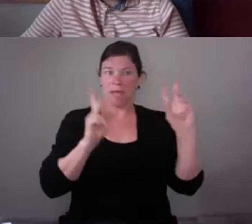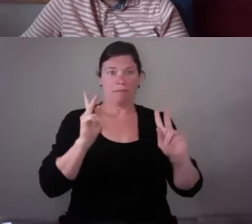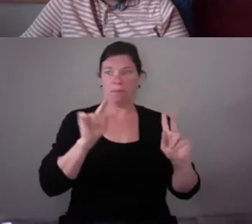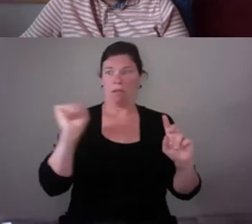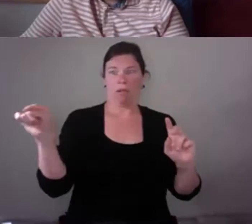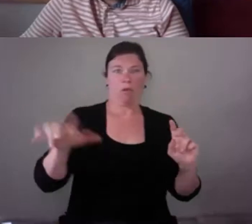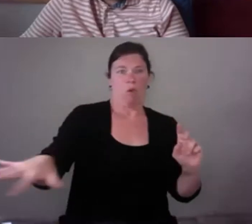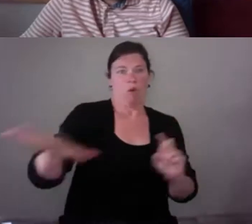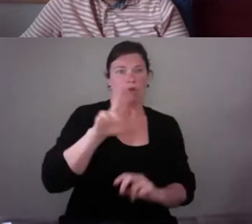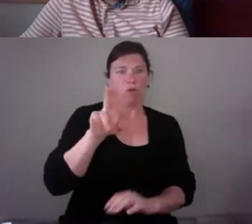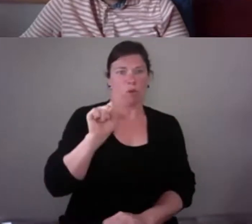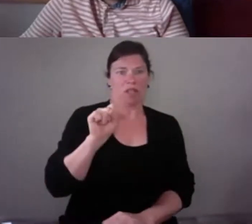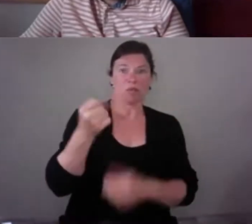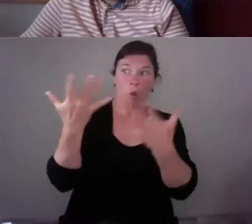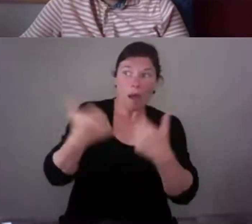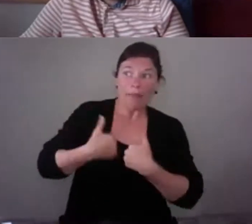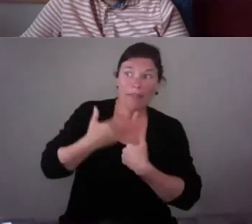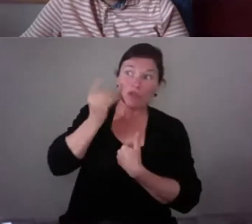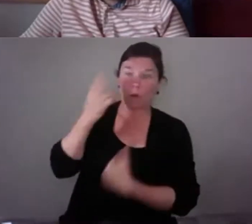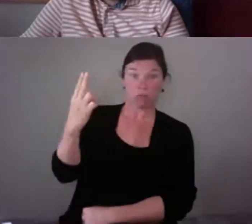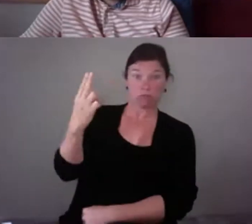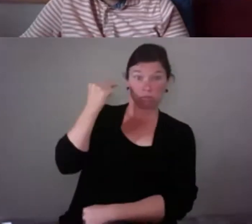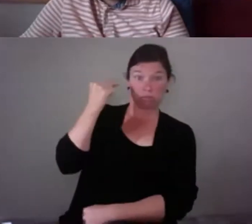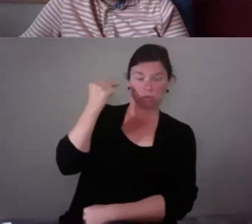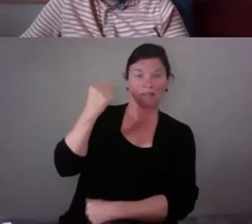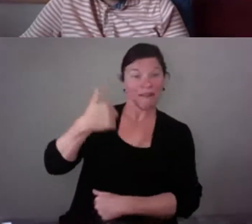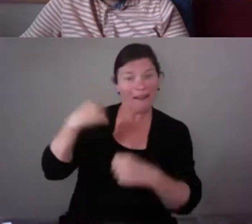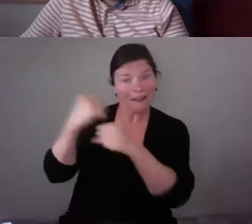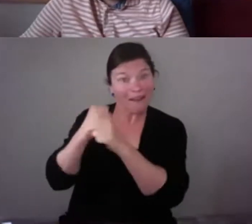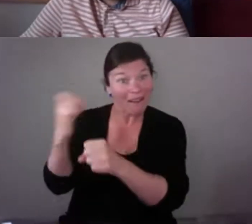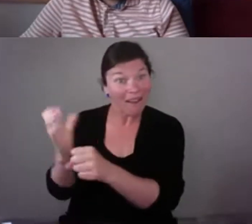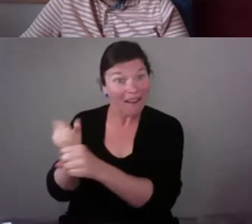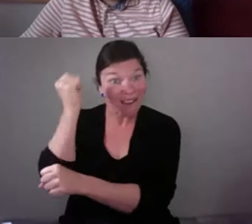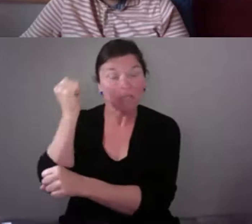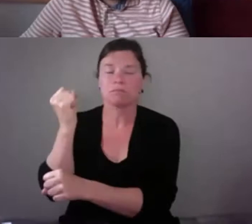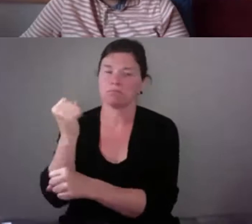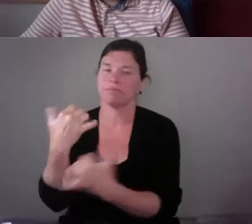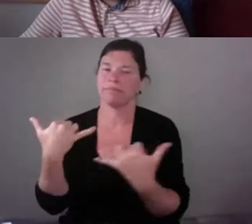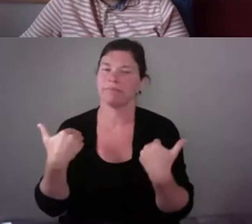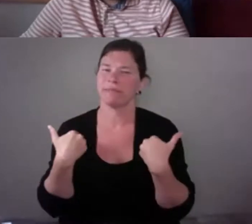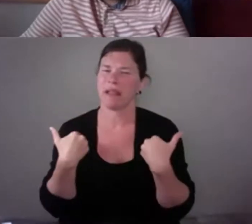now, we started with one student. Now there's like 7 students in the dome